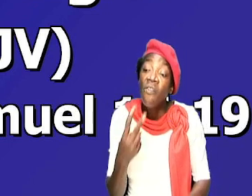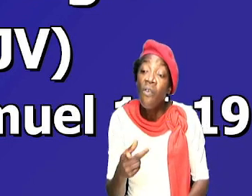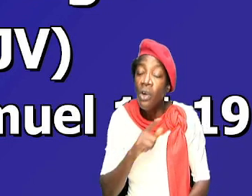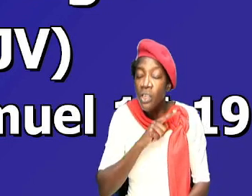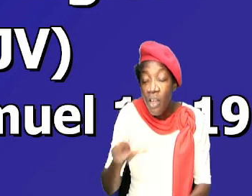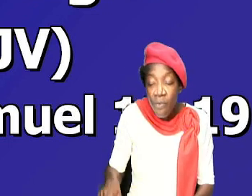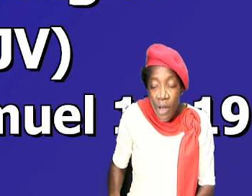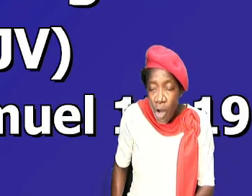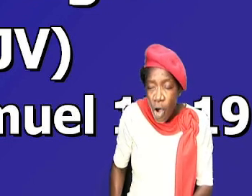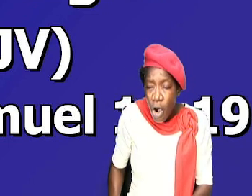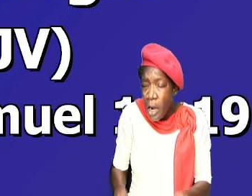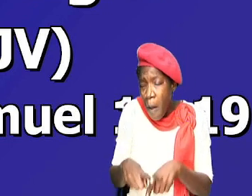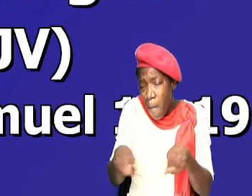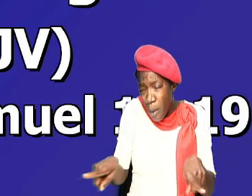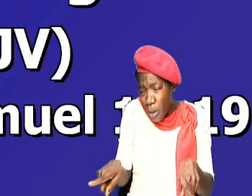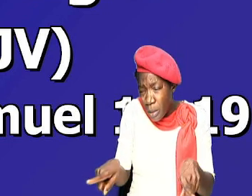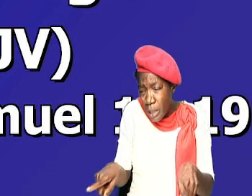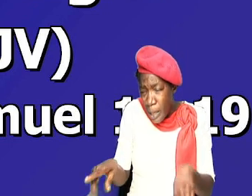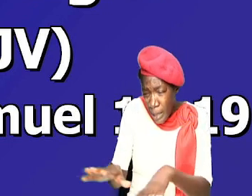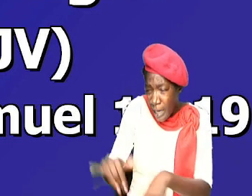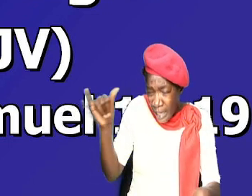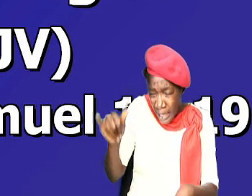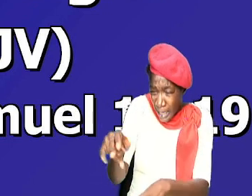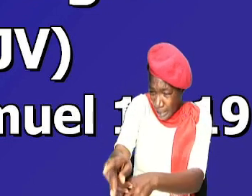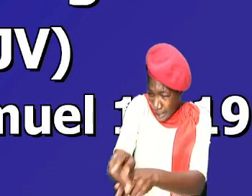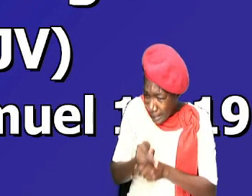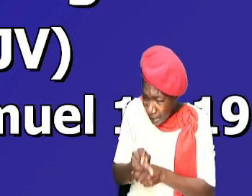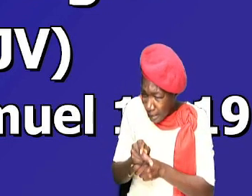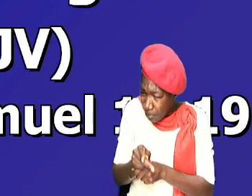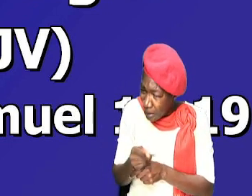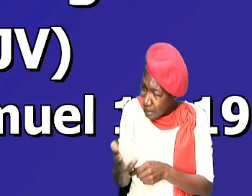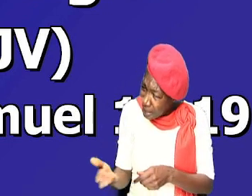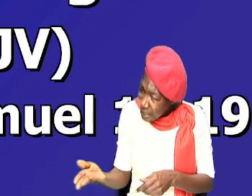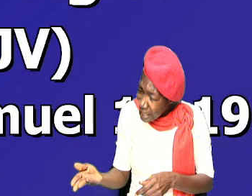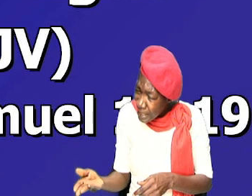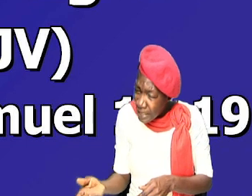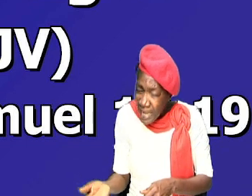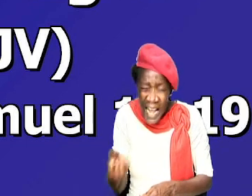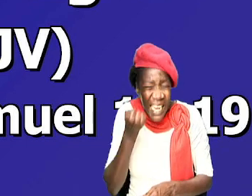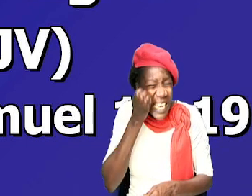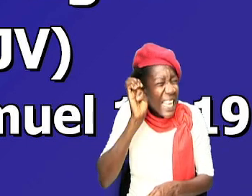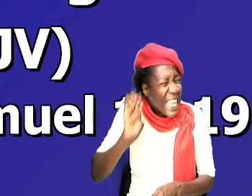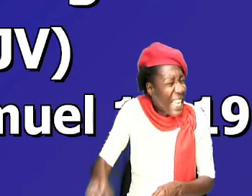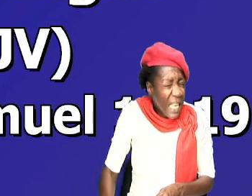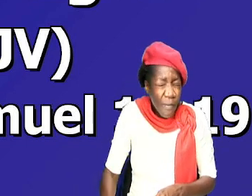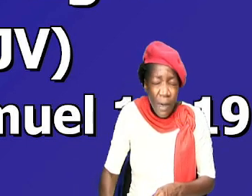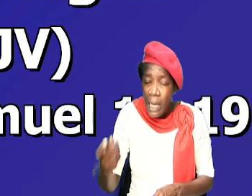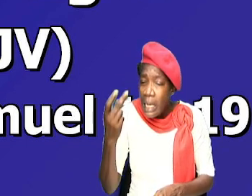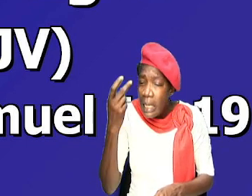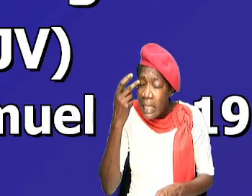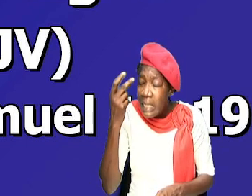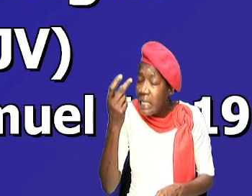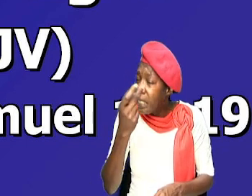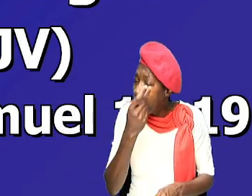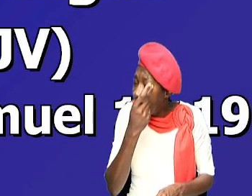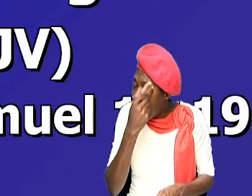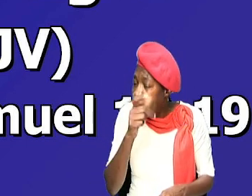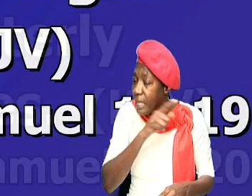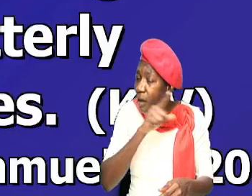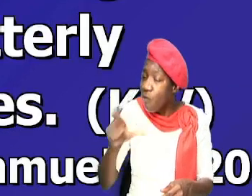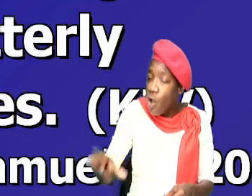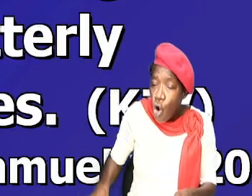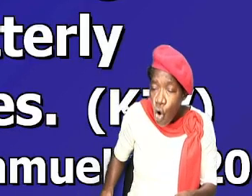Lord, but didst fly upon the spoil, and didst evil in the sight of the